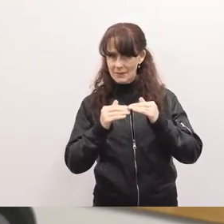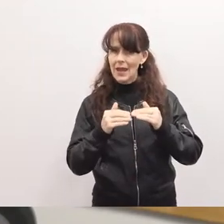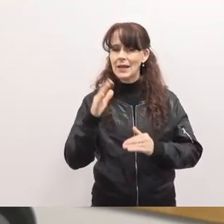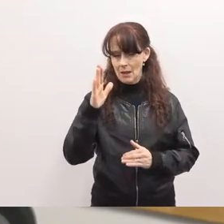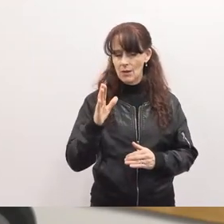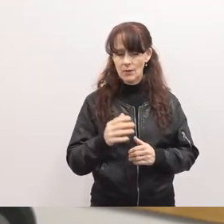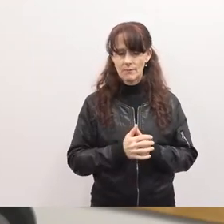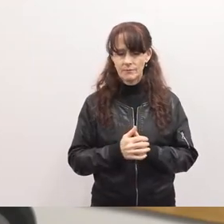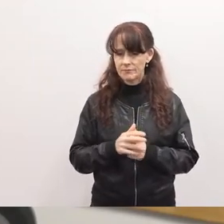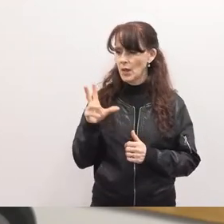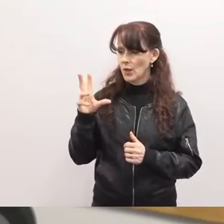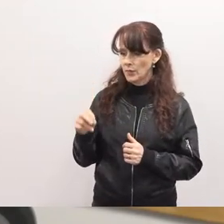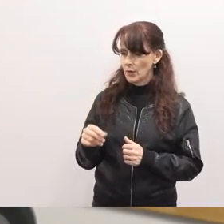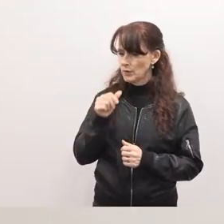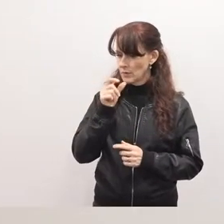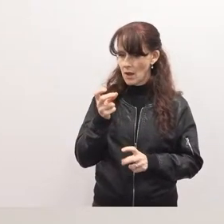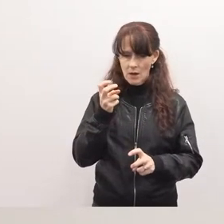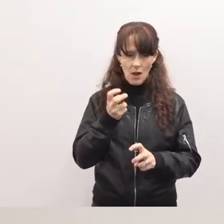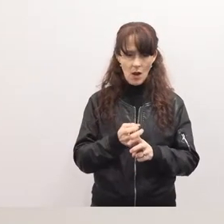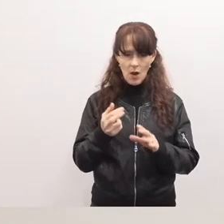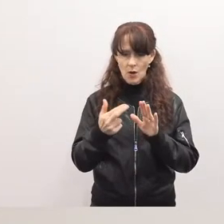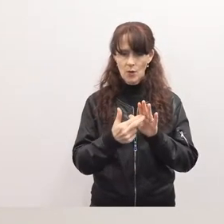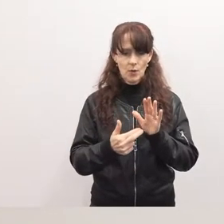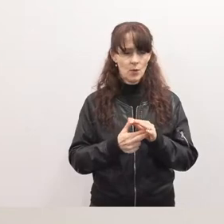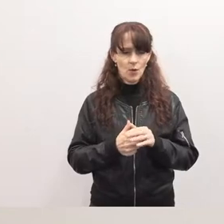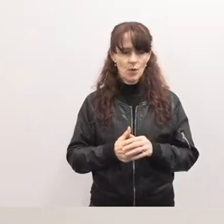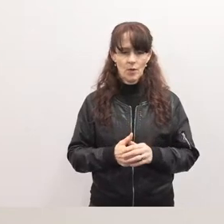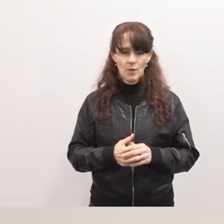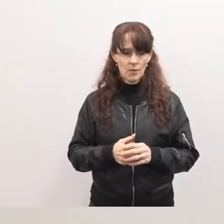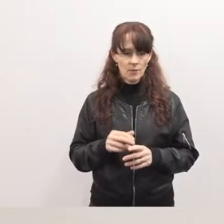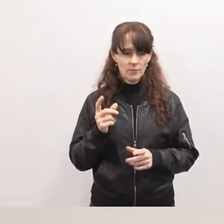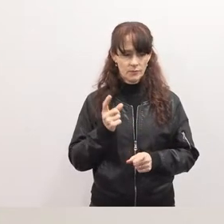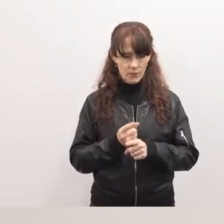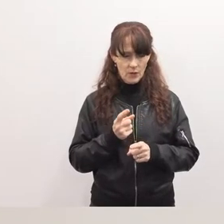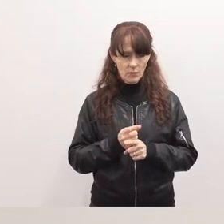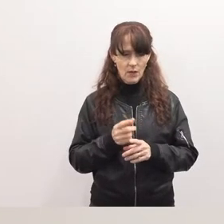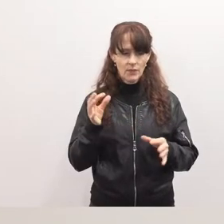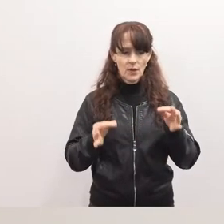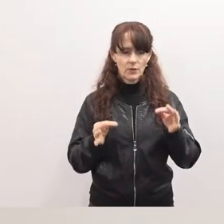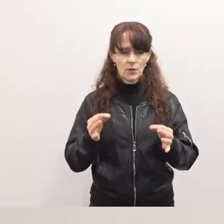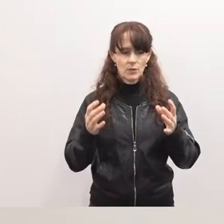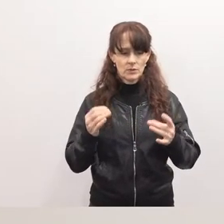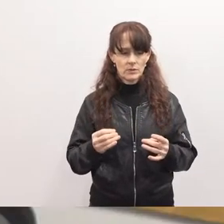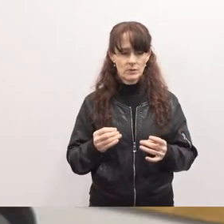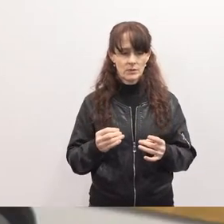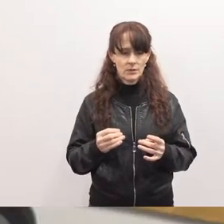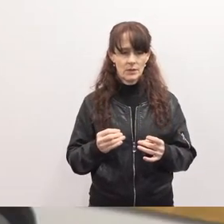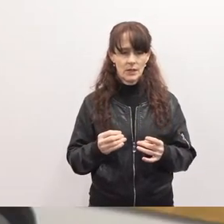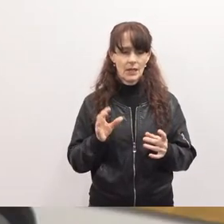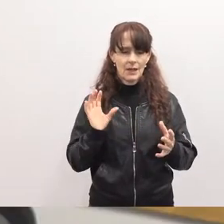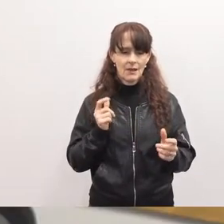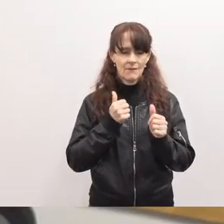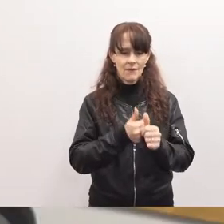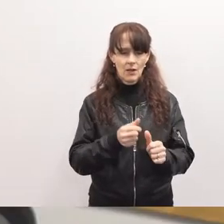But 30 minutes isn't a hard and fast rule. It's not a hard and fast rule. The courts have just found that it complies with the Brown Act.